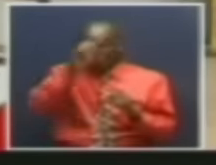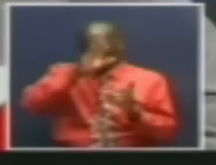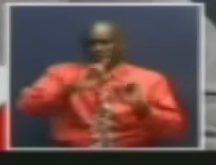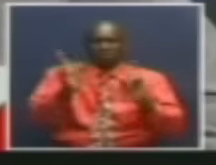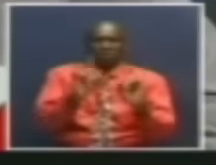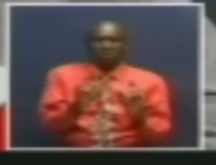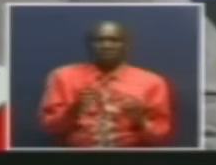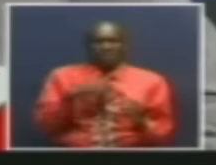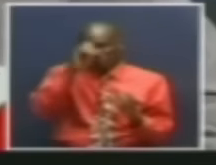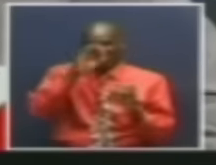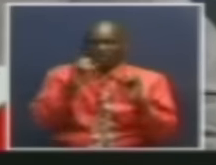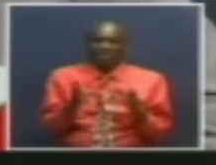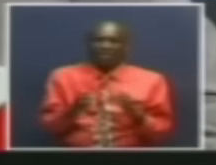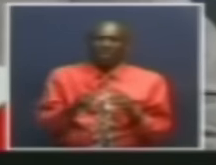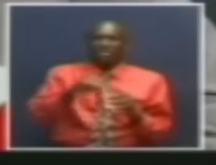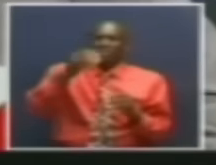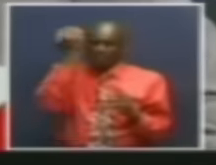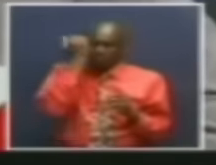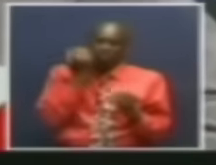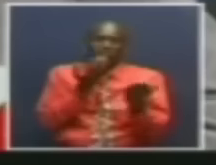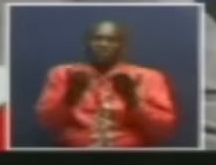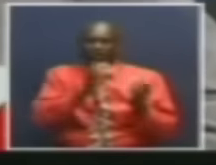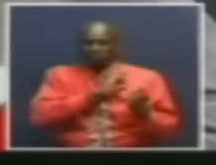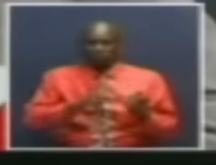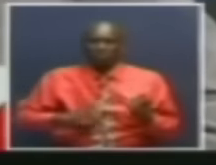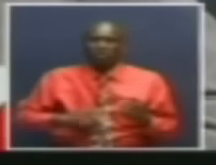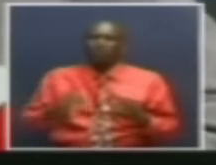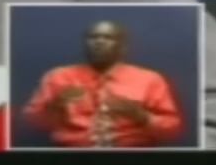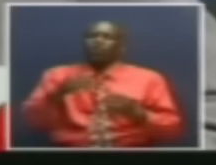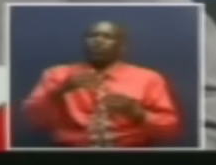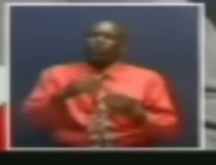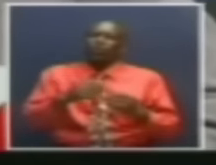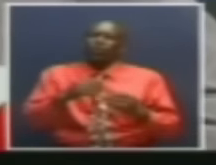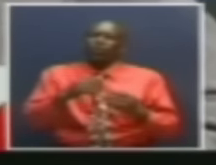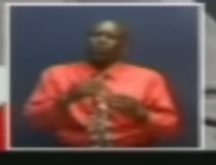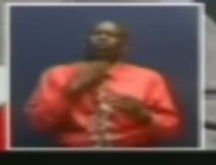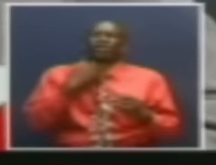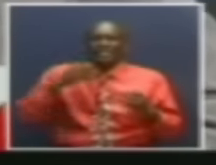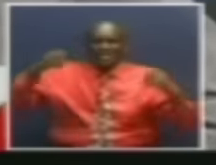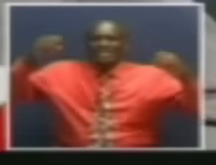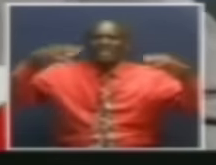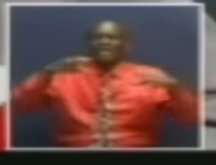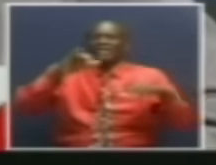surprise. The Judicial Service Commission went for integrity. That's what